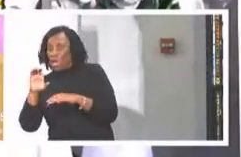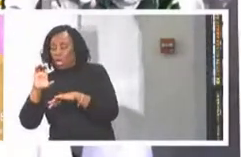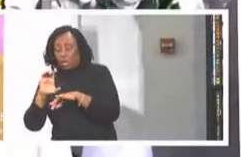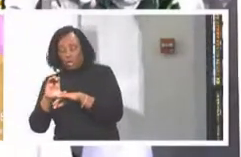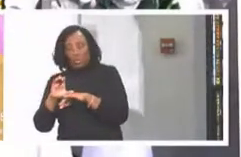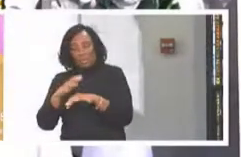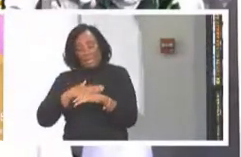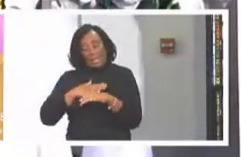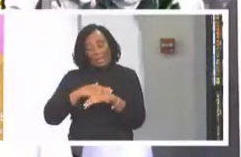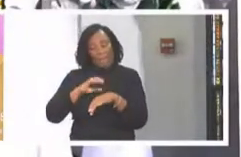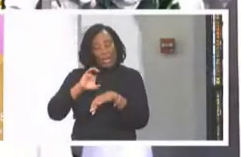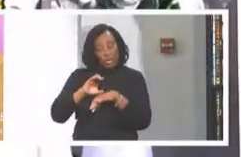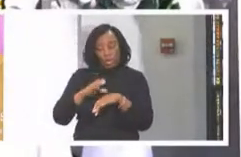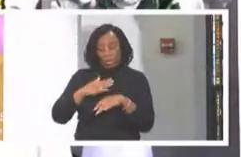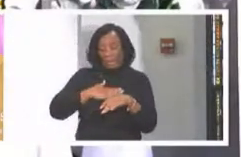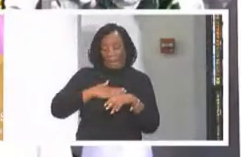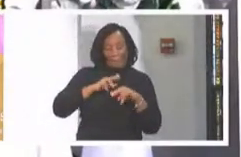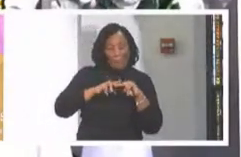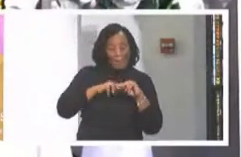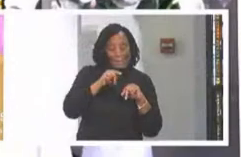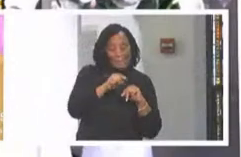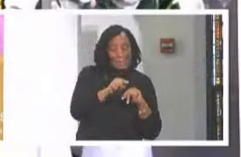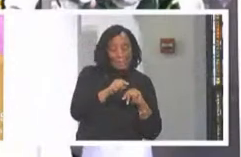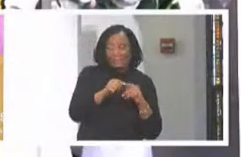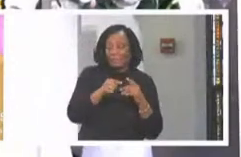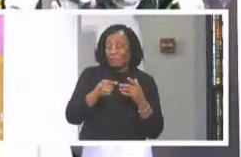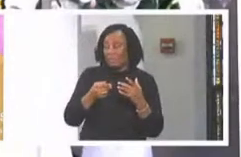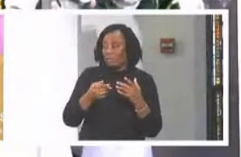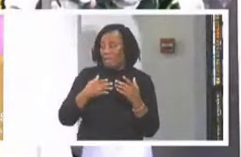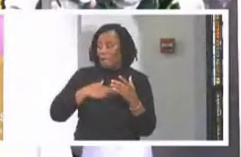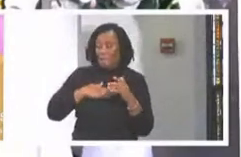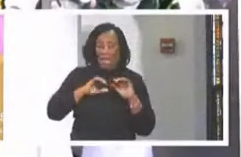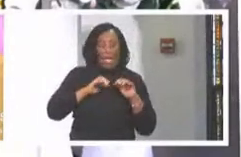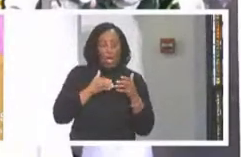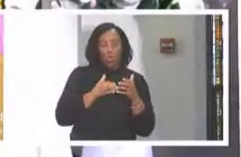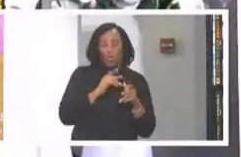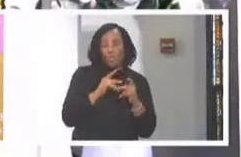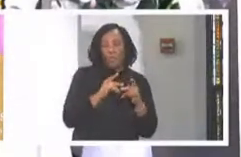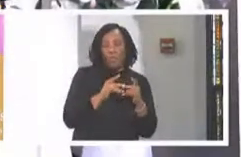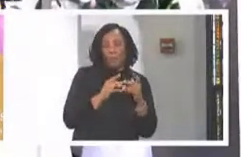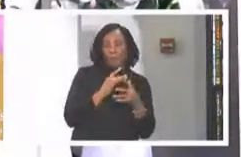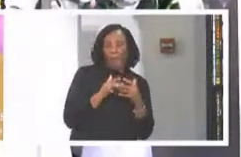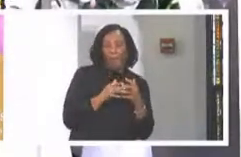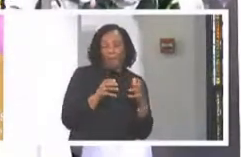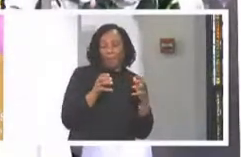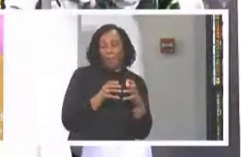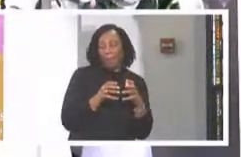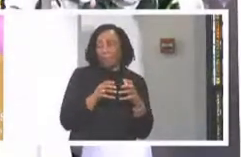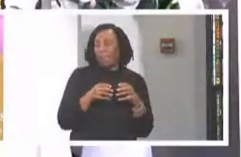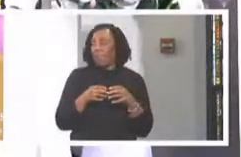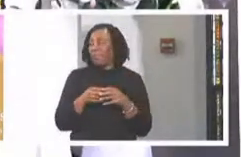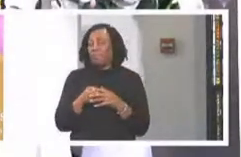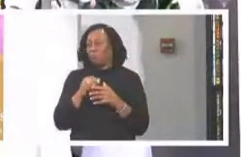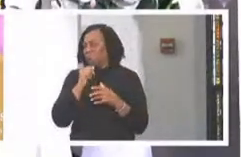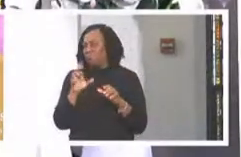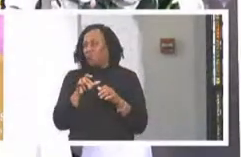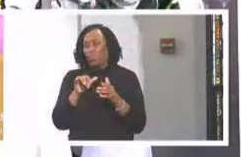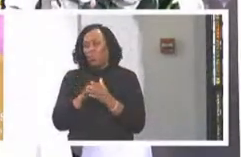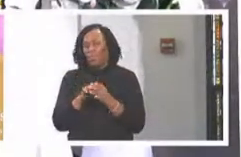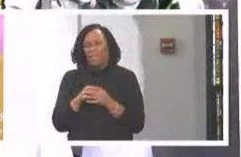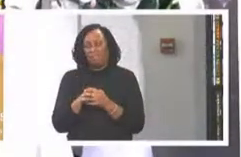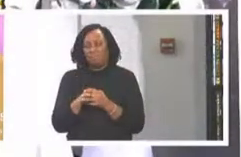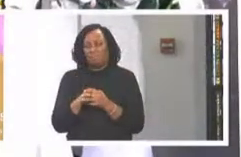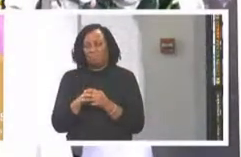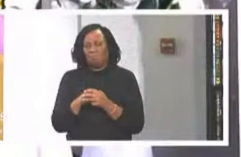seat here that you sit in when you come, or a certain group of friends that you interact with when you come. Don't just